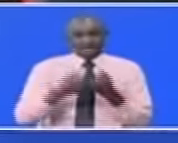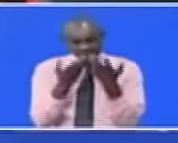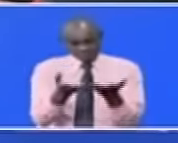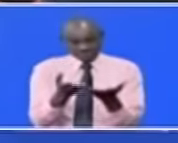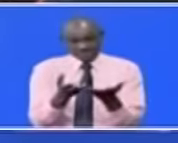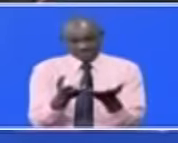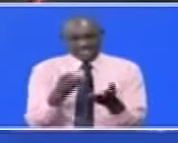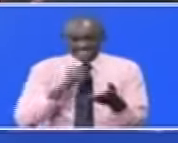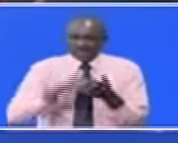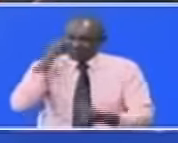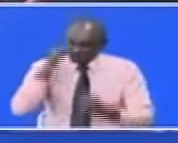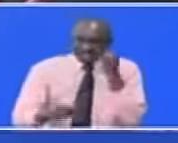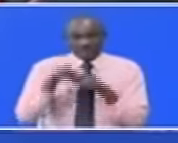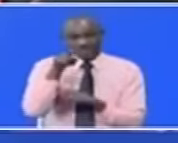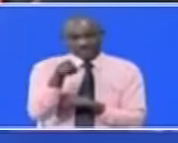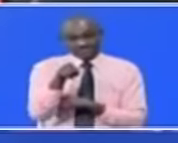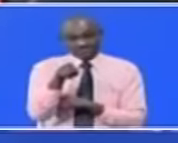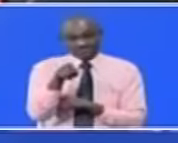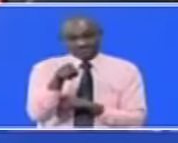to the last four, edging out